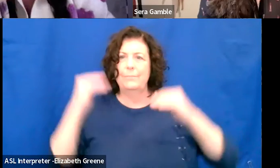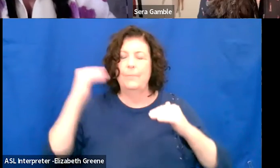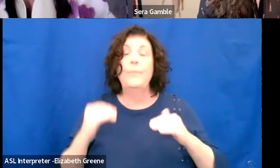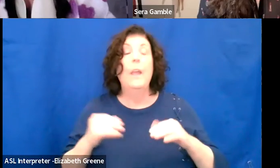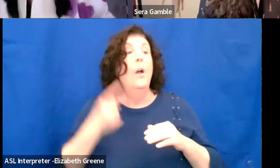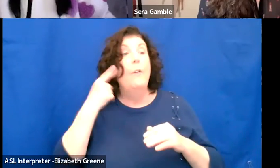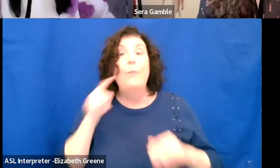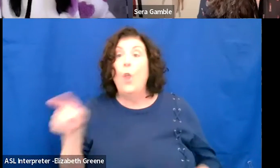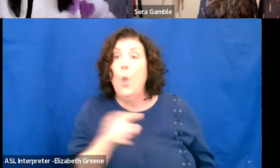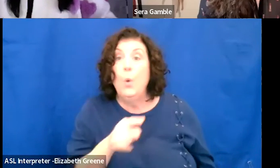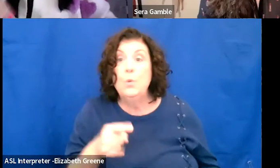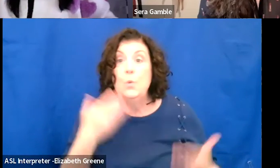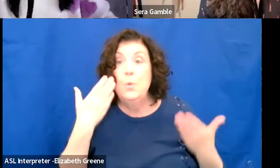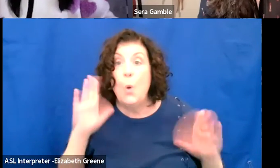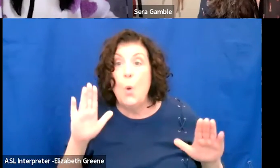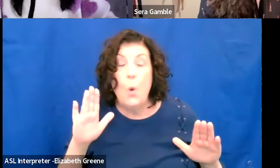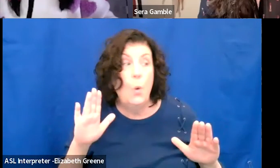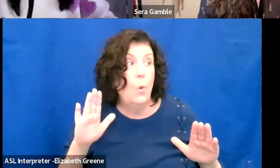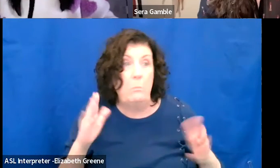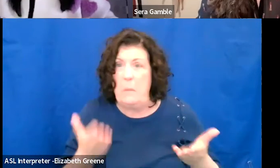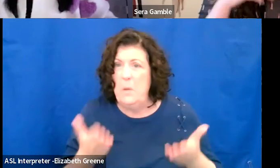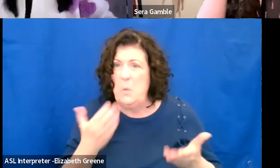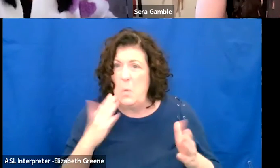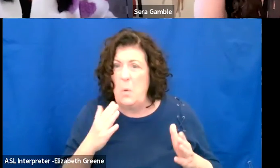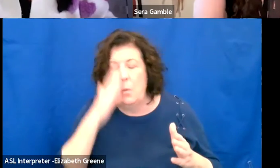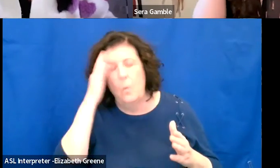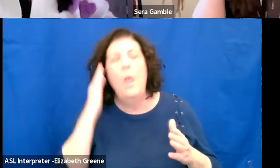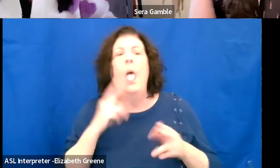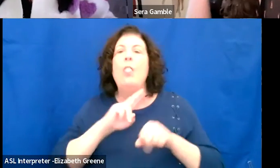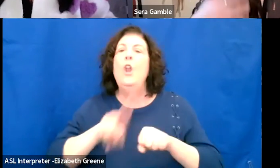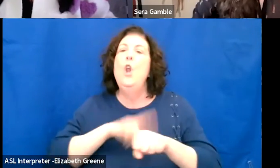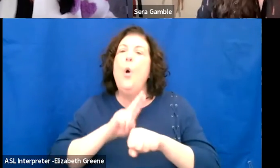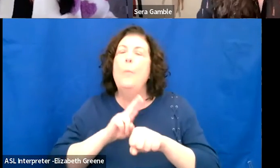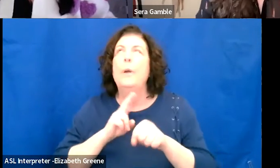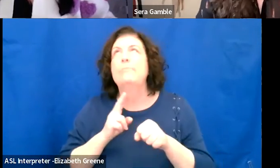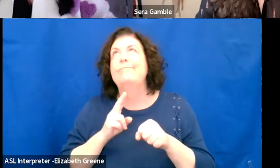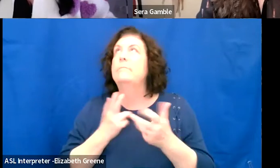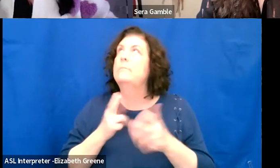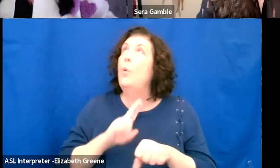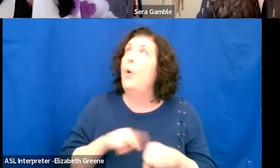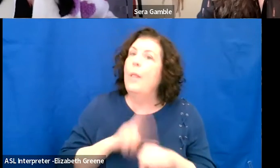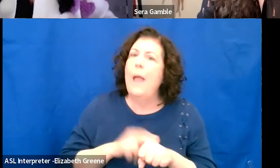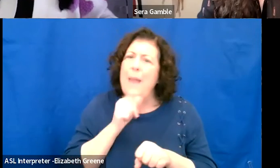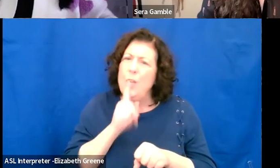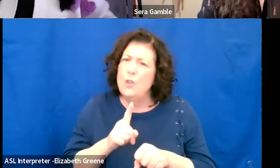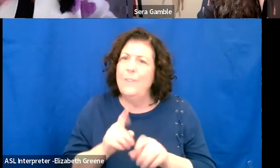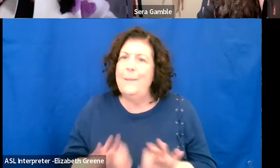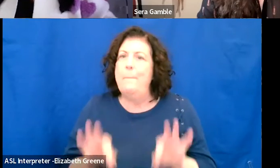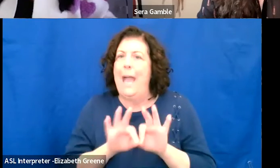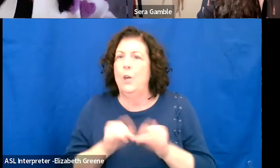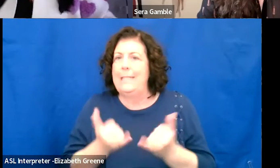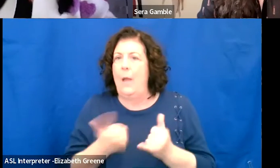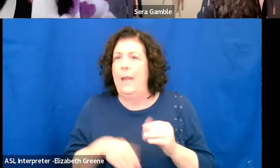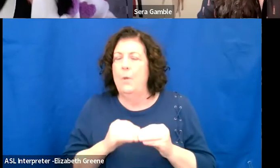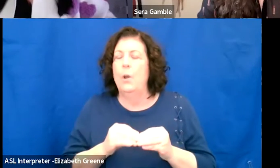don't know the normal, I mean, I don't know if it matters as much anymore, but it used to be staff